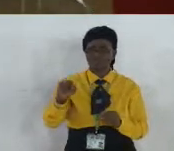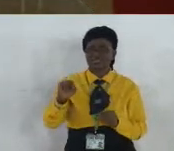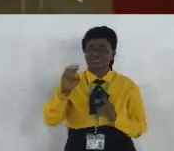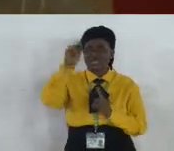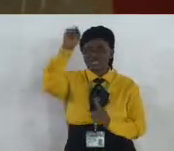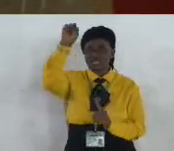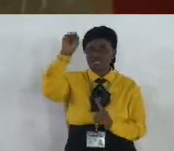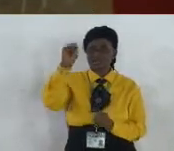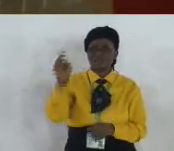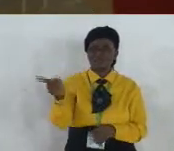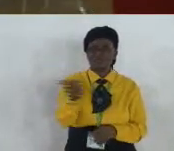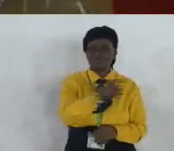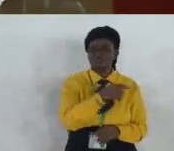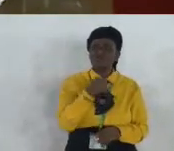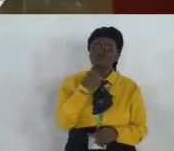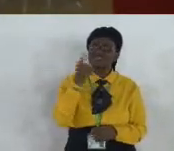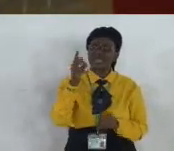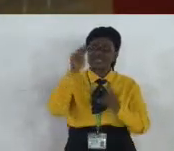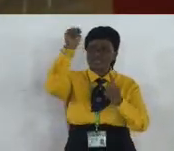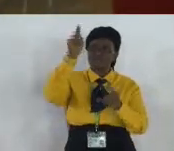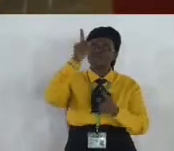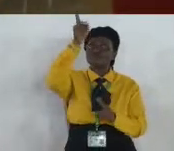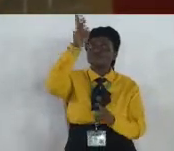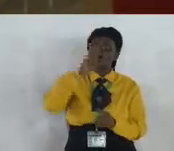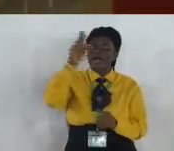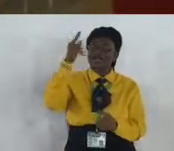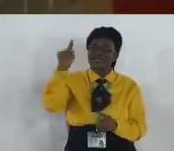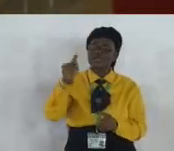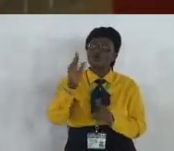You tell Him you are the God of all flesh.